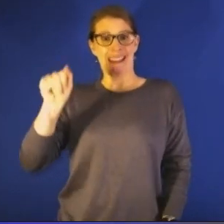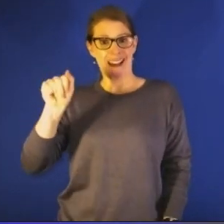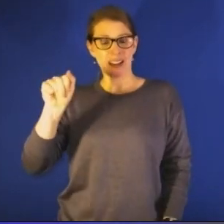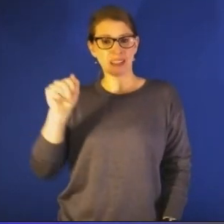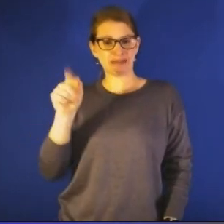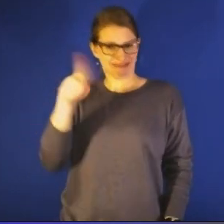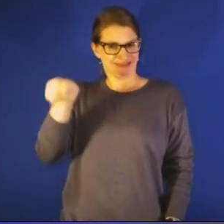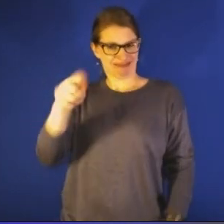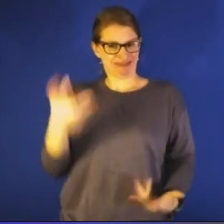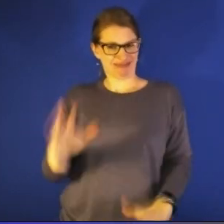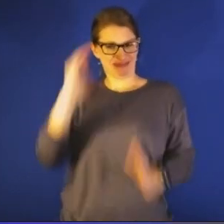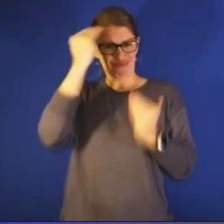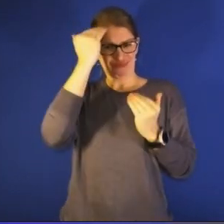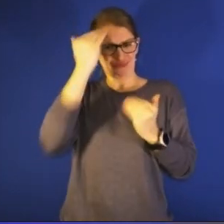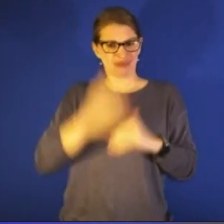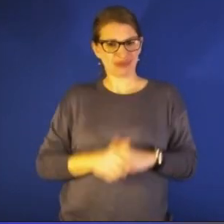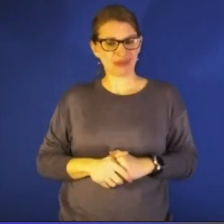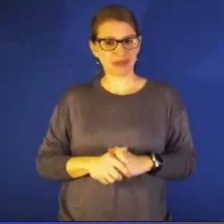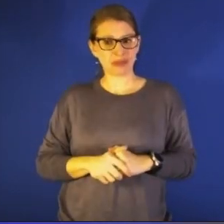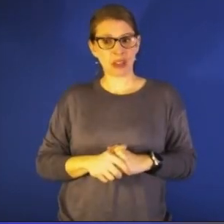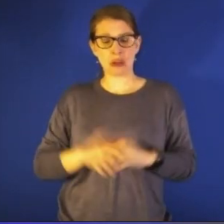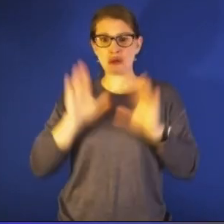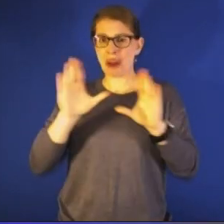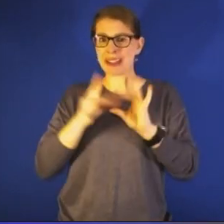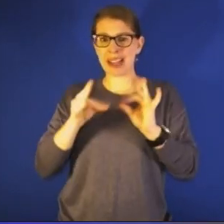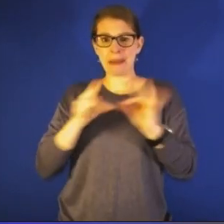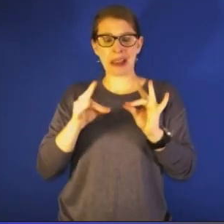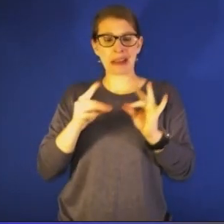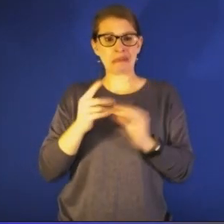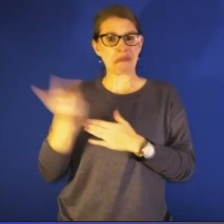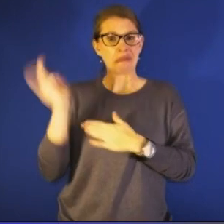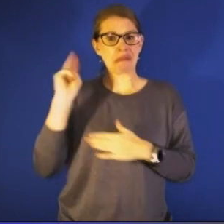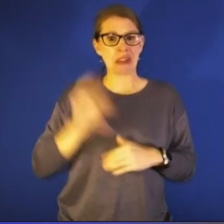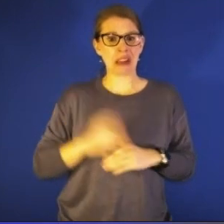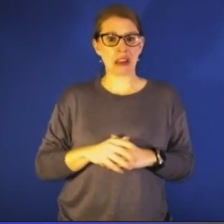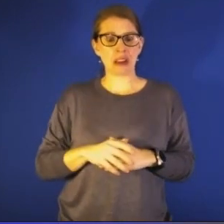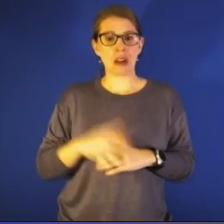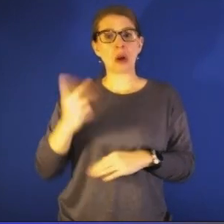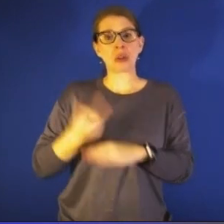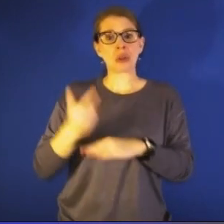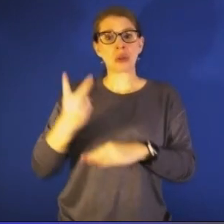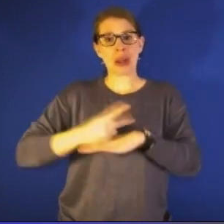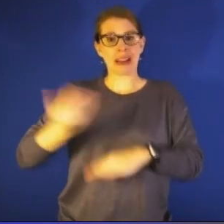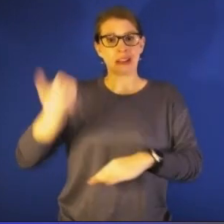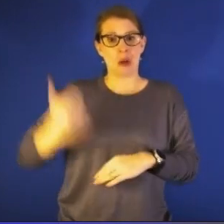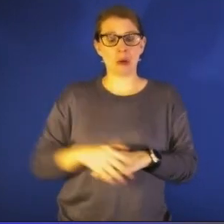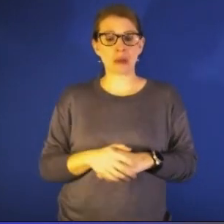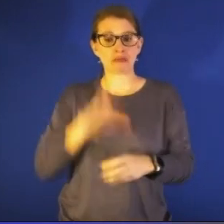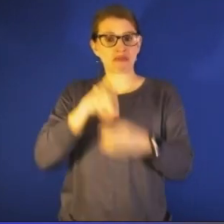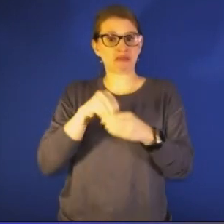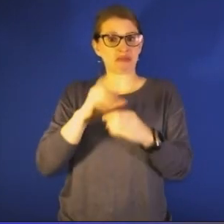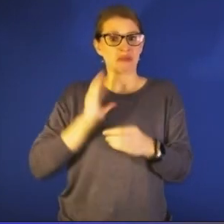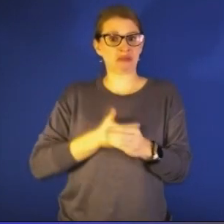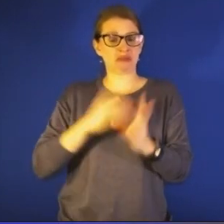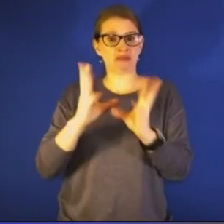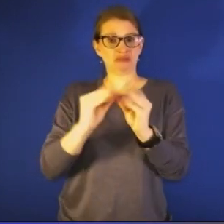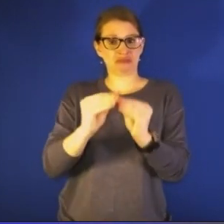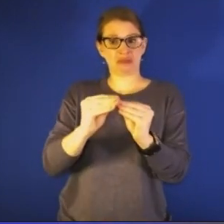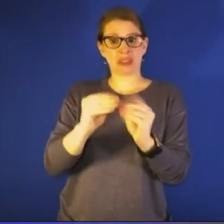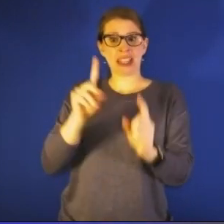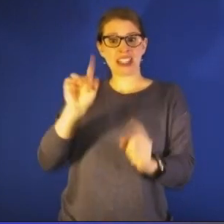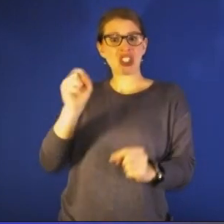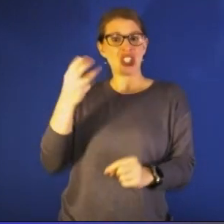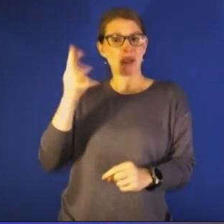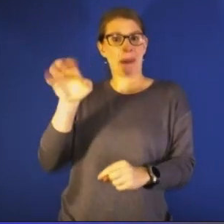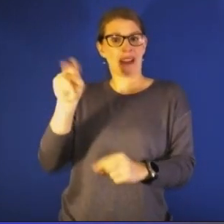and you made a great statement the other day, Dr. Dishman, on our call about the importance of masking and how we have to get past some of the political